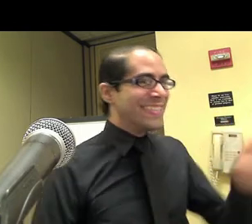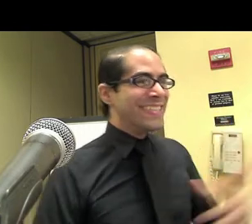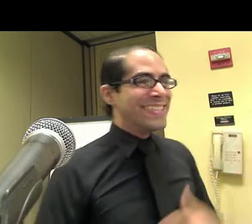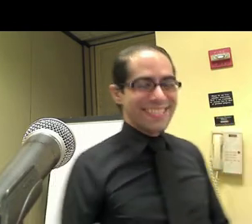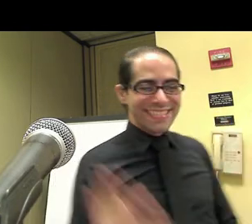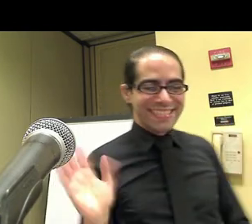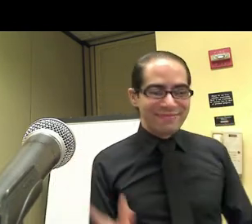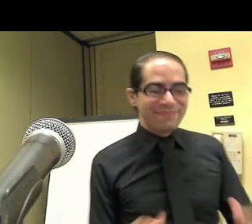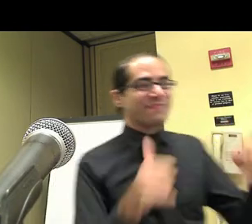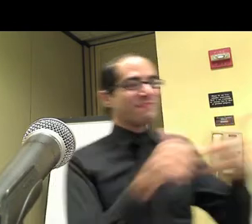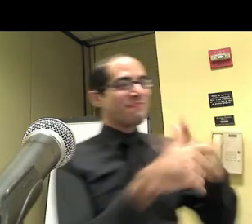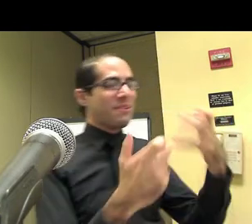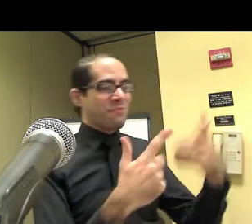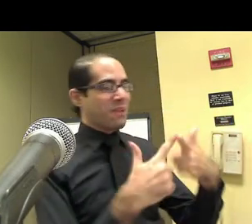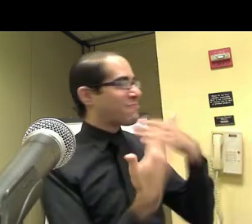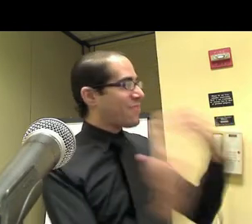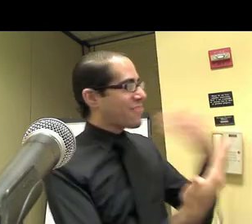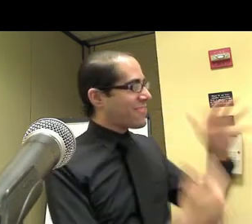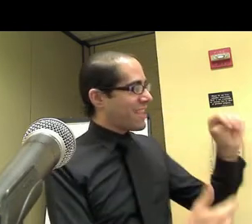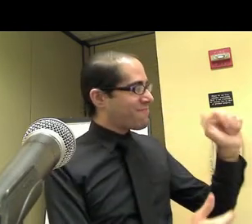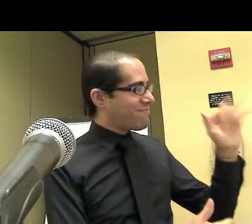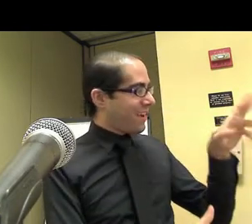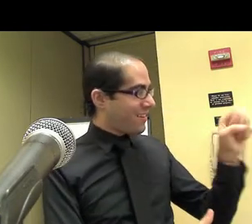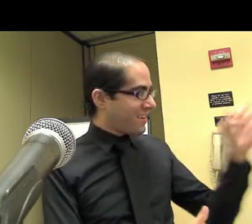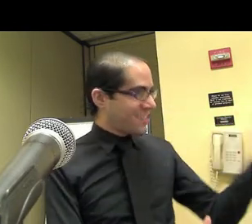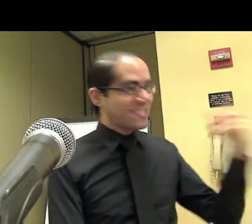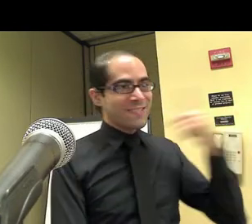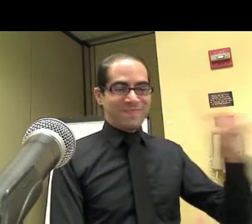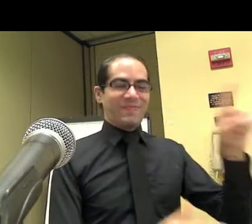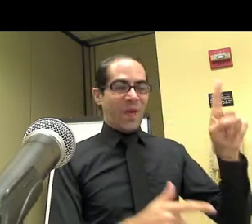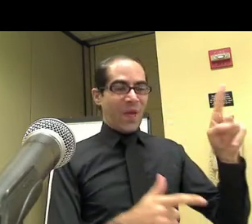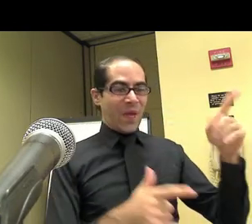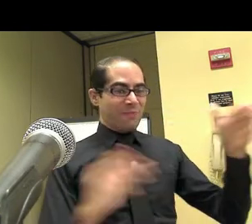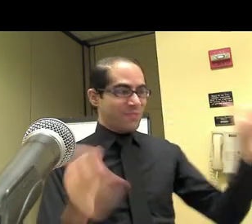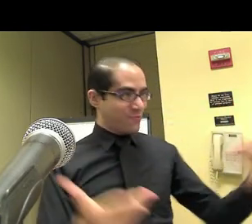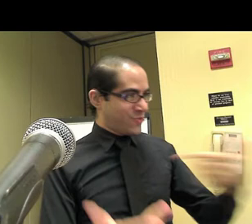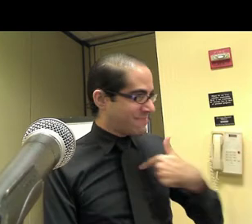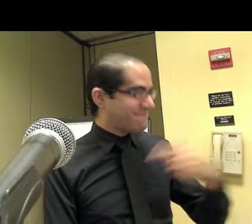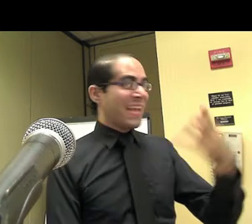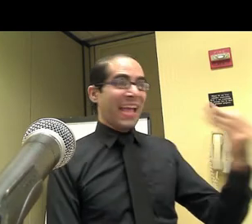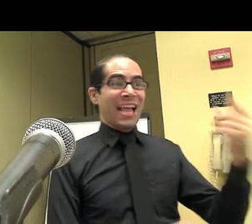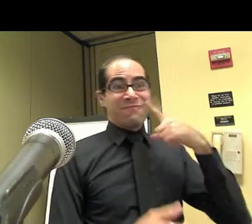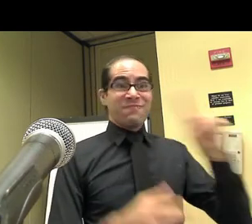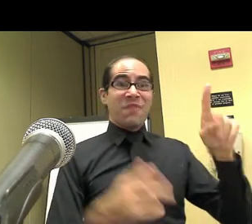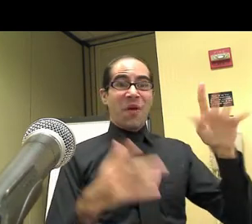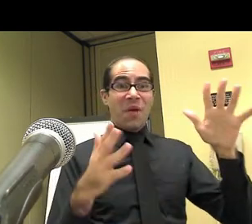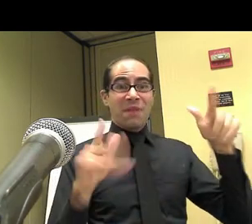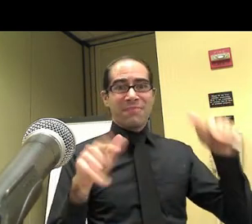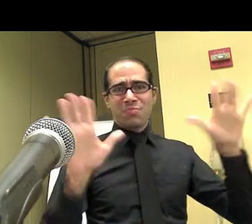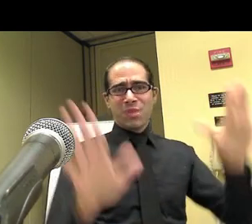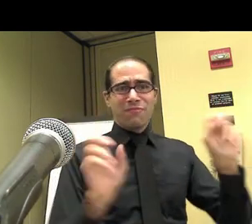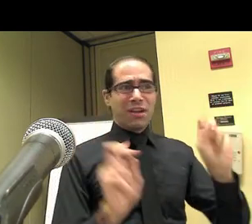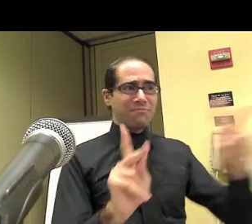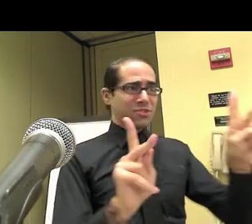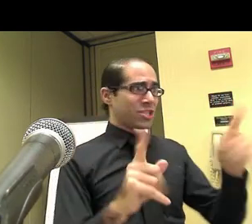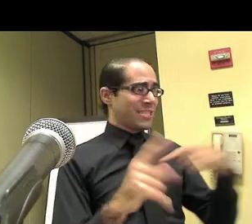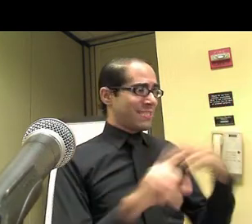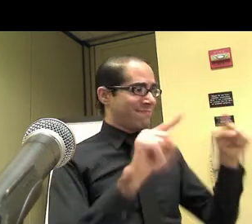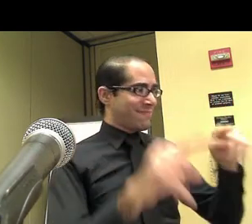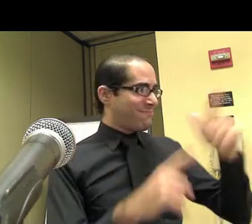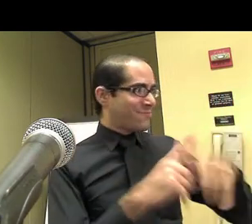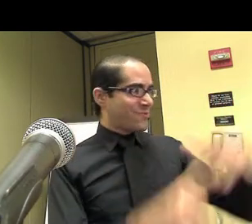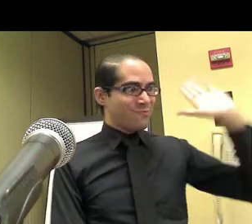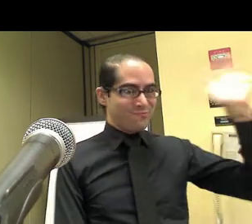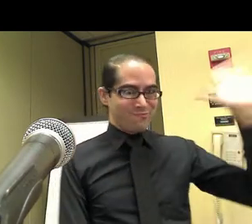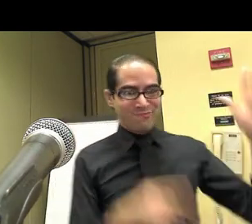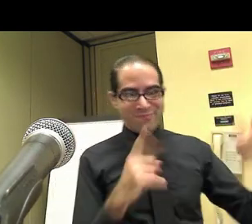Yes, if I be ready to help me because I may need you. I want to thank you for this opportunity and for